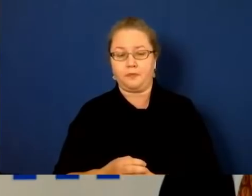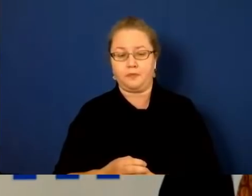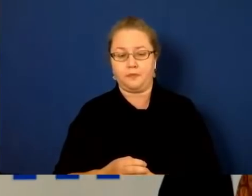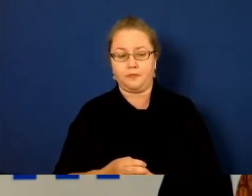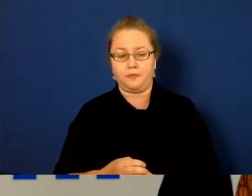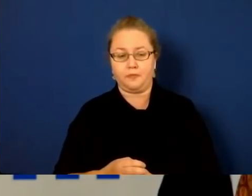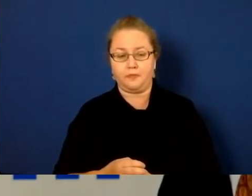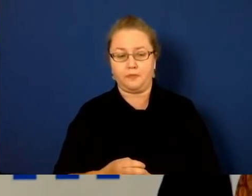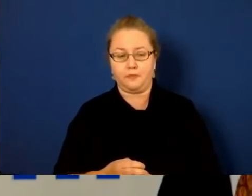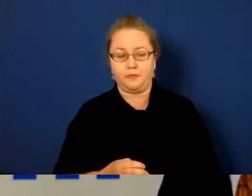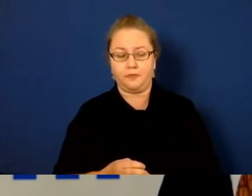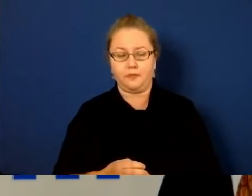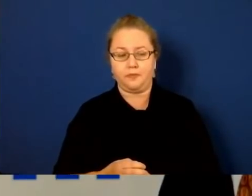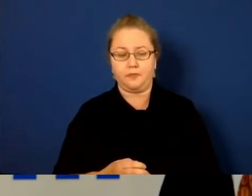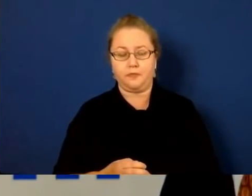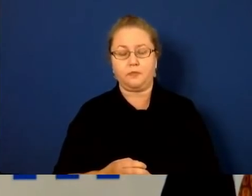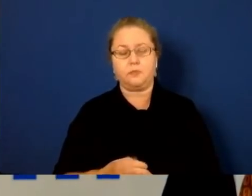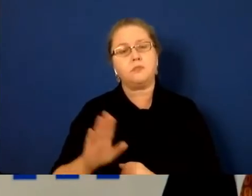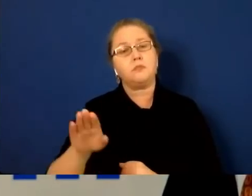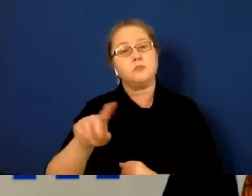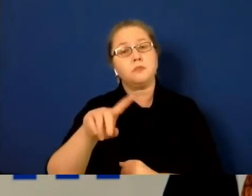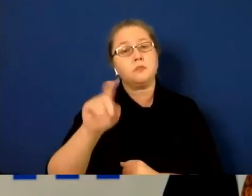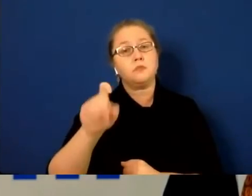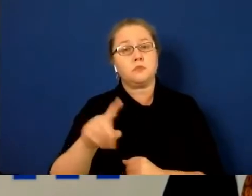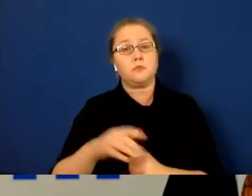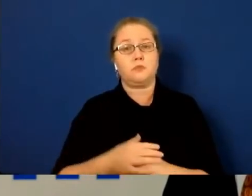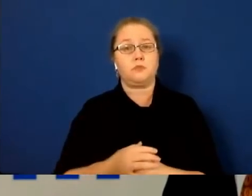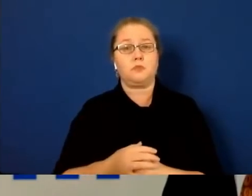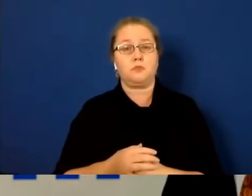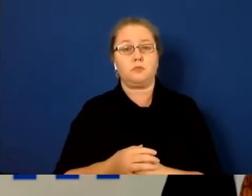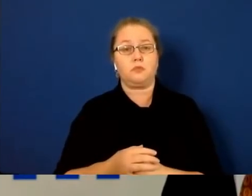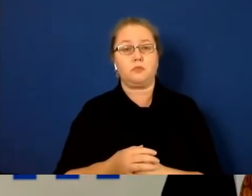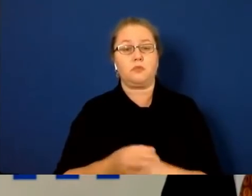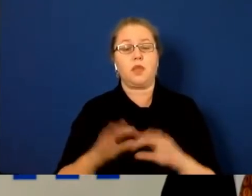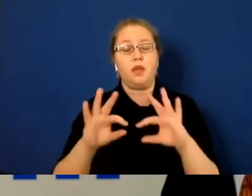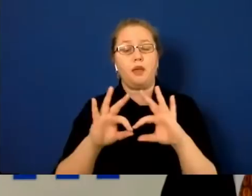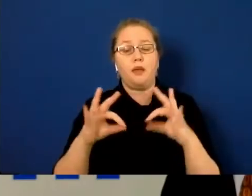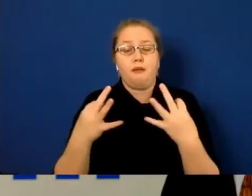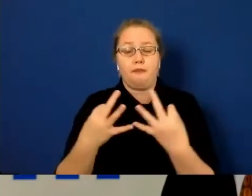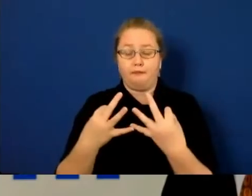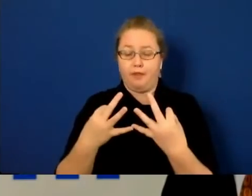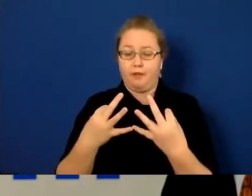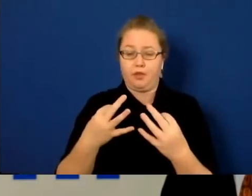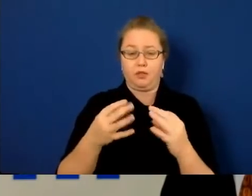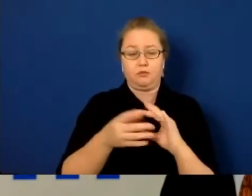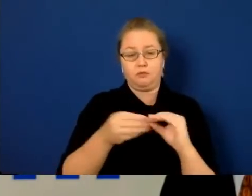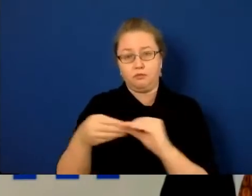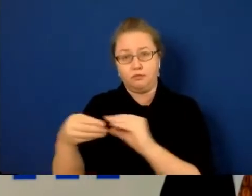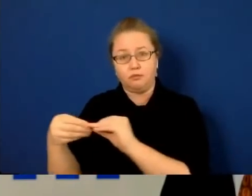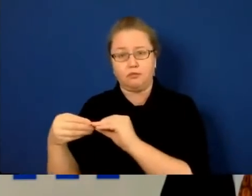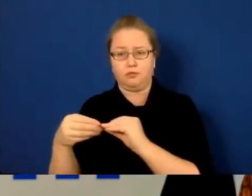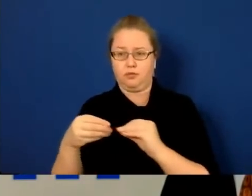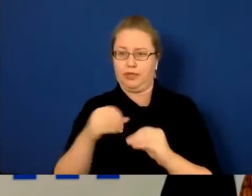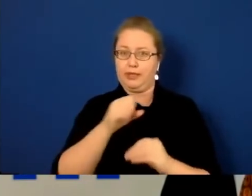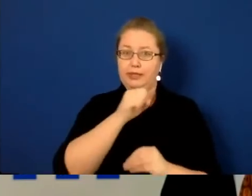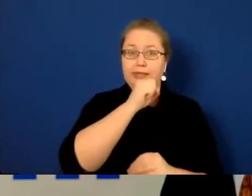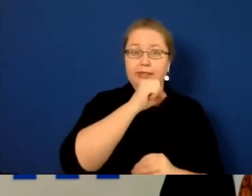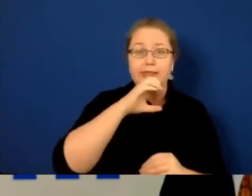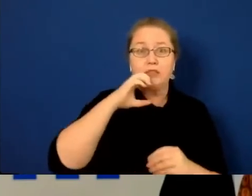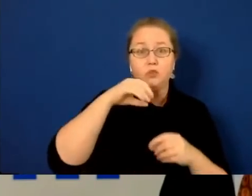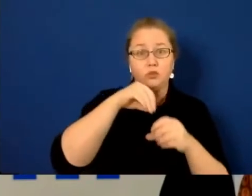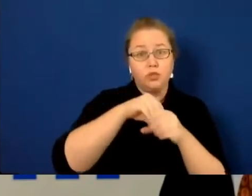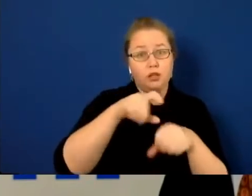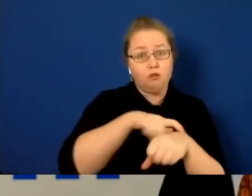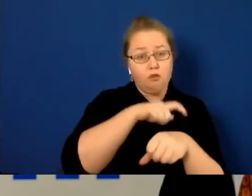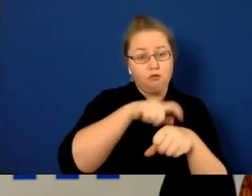could be especially challenging. So we are asking people to pay attention to that, to understand the risk that is in your